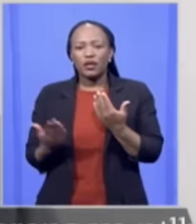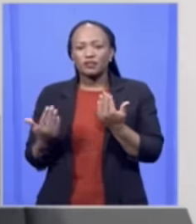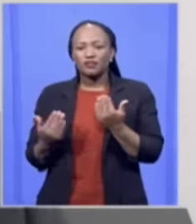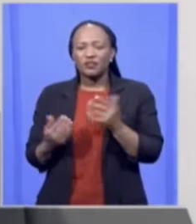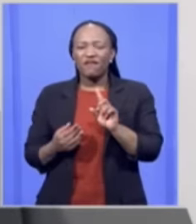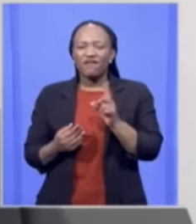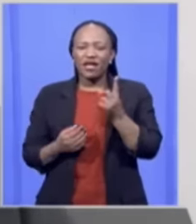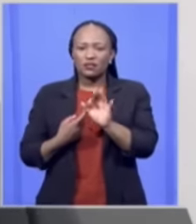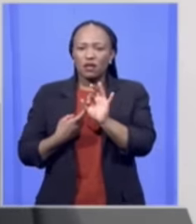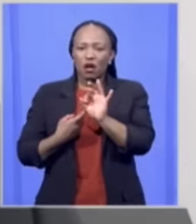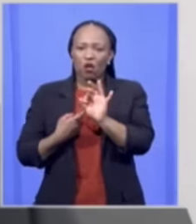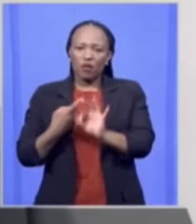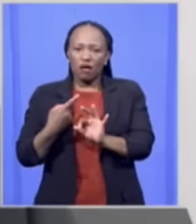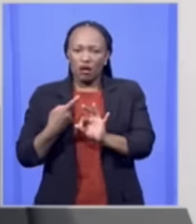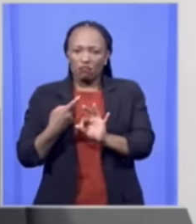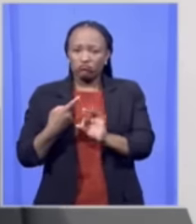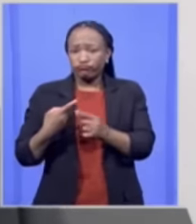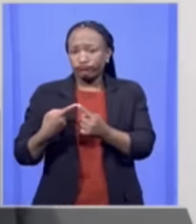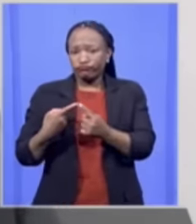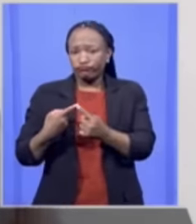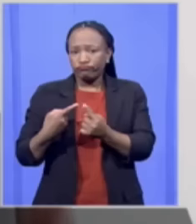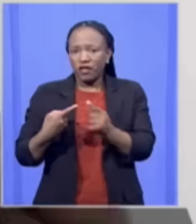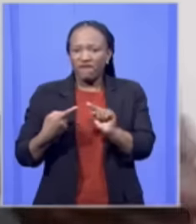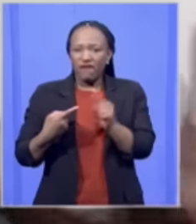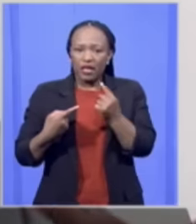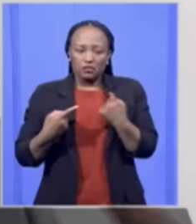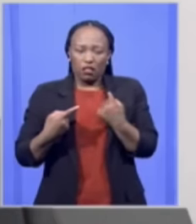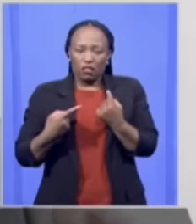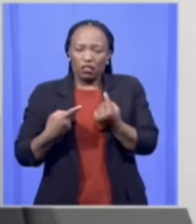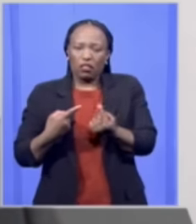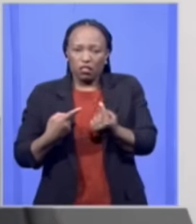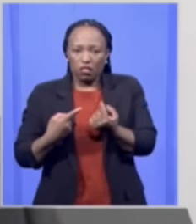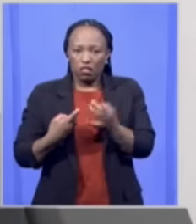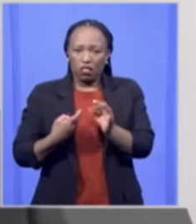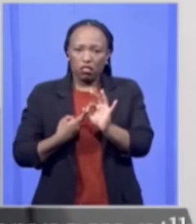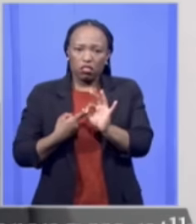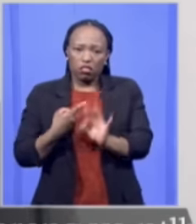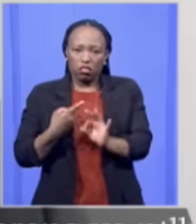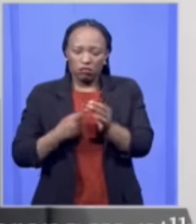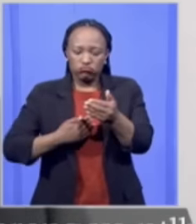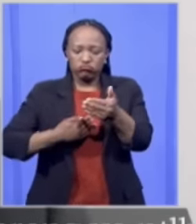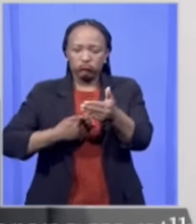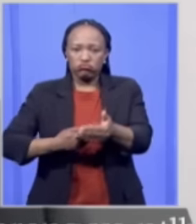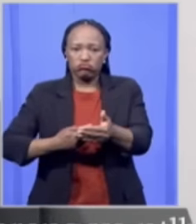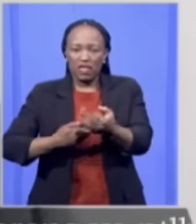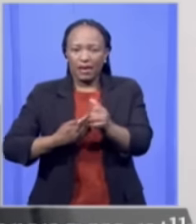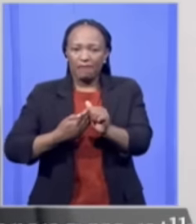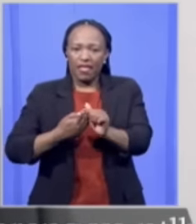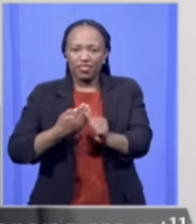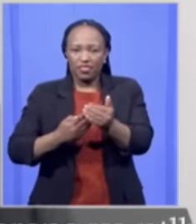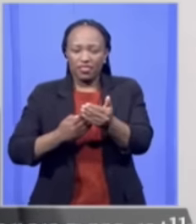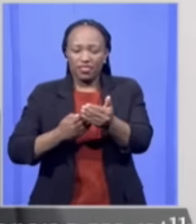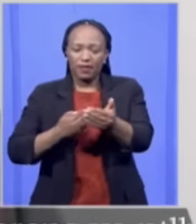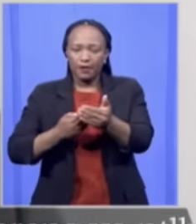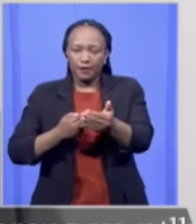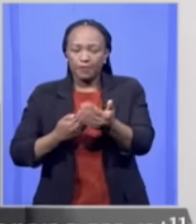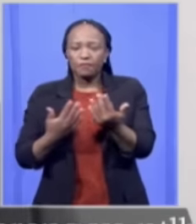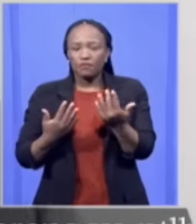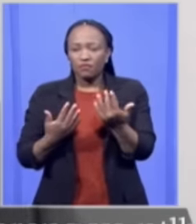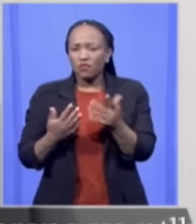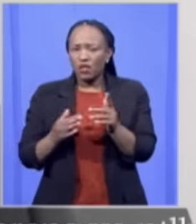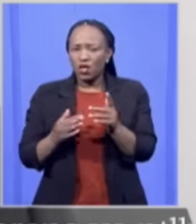quarter, because remember, that's where you see, after that first festive period, after the last quarter, you usually